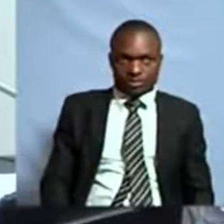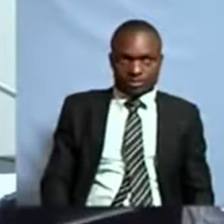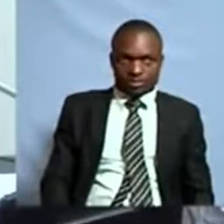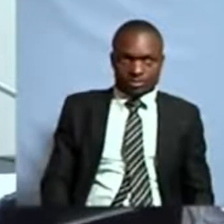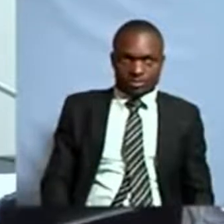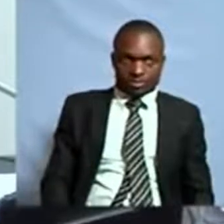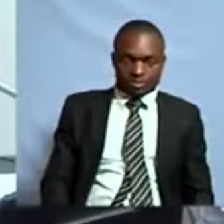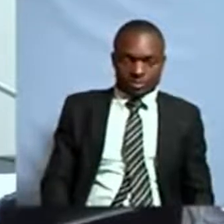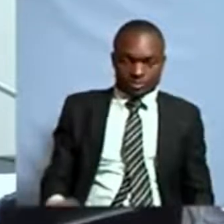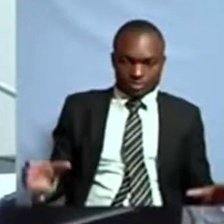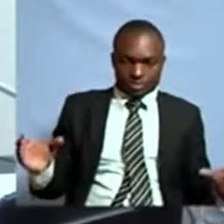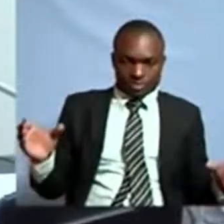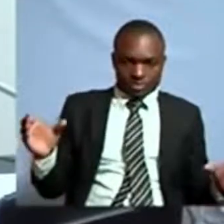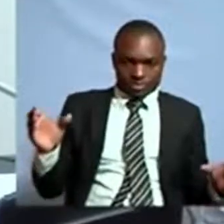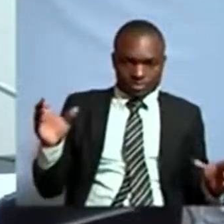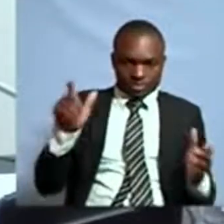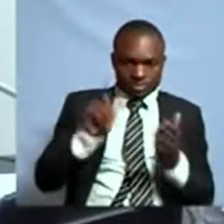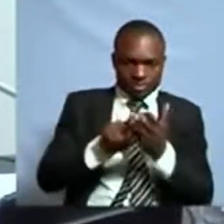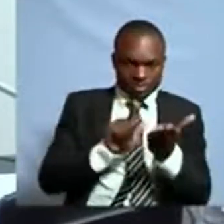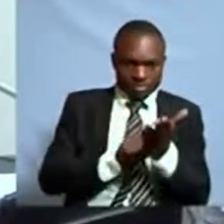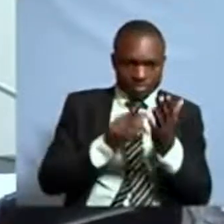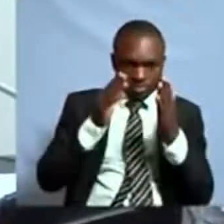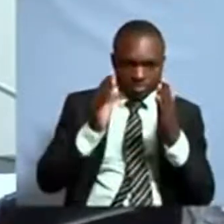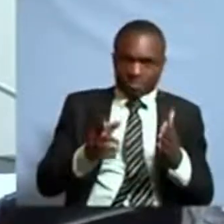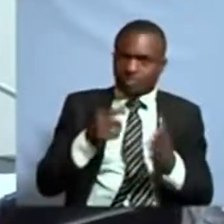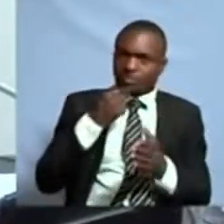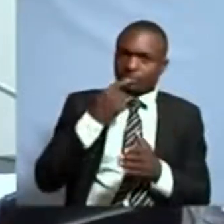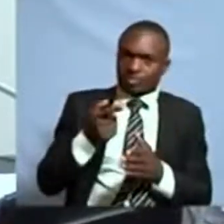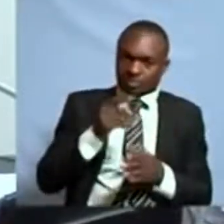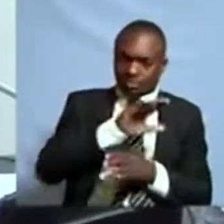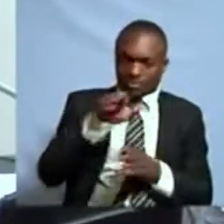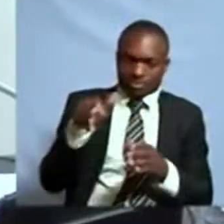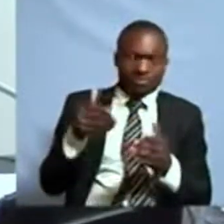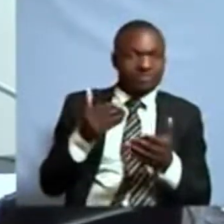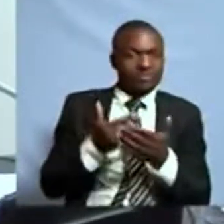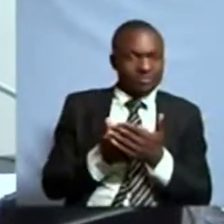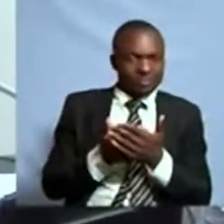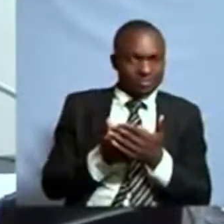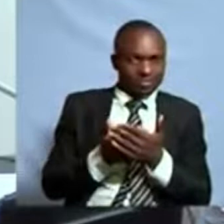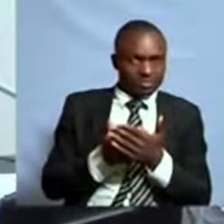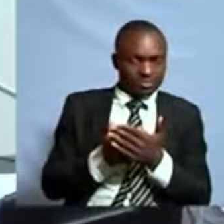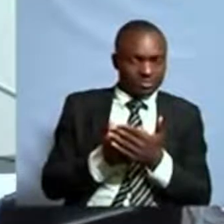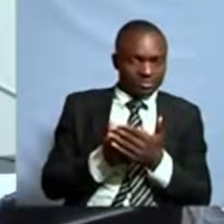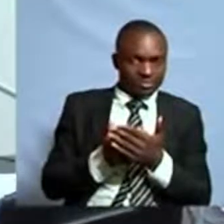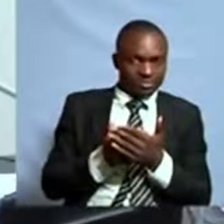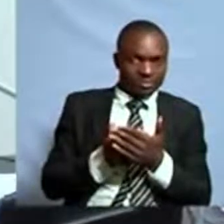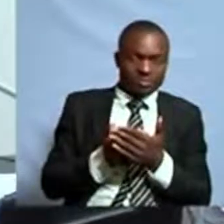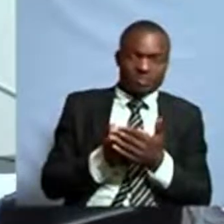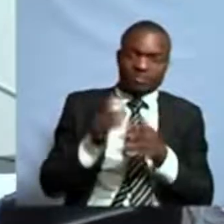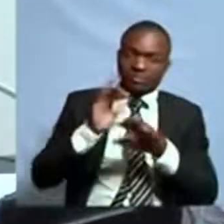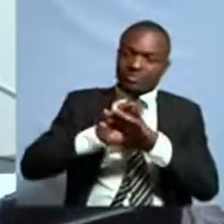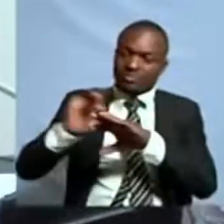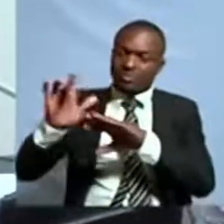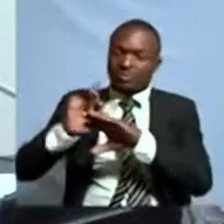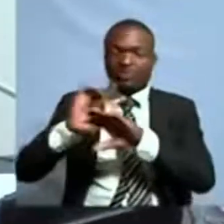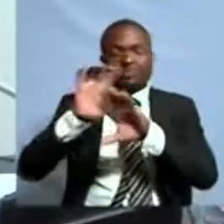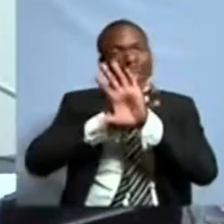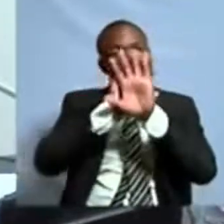council talks about all the ambiguities and lack of clarity